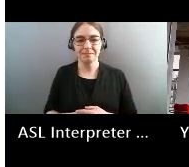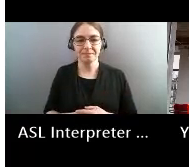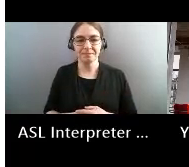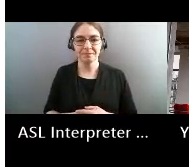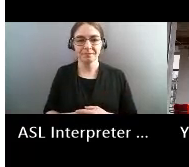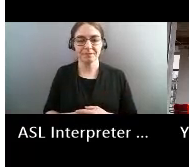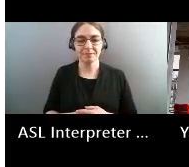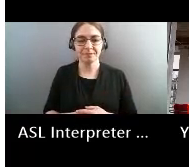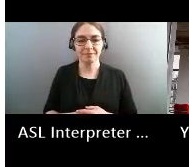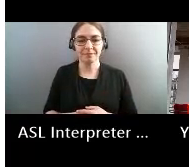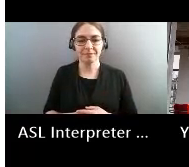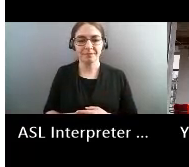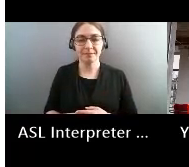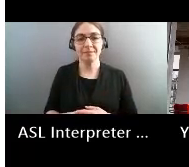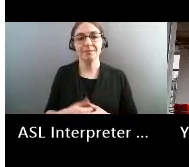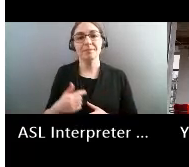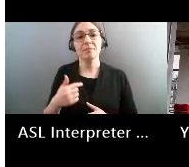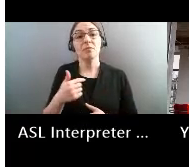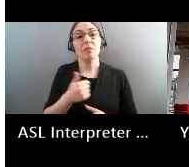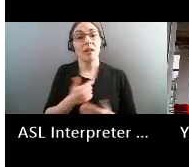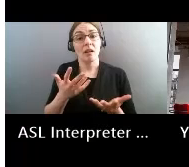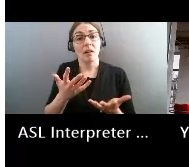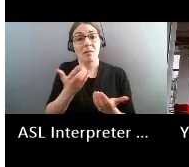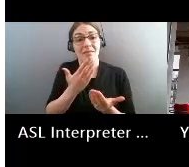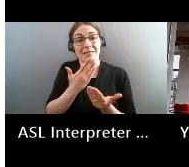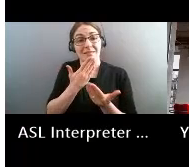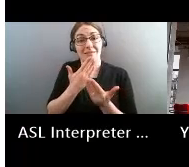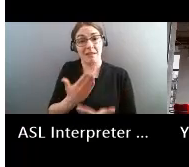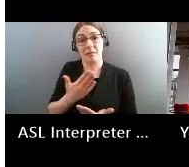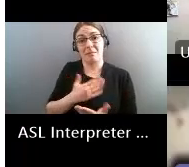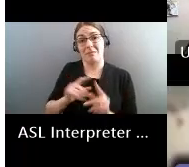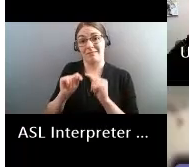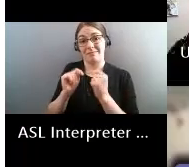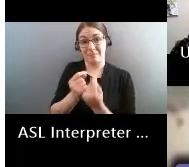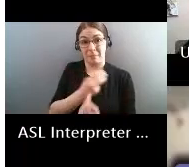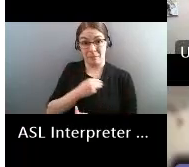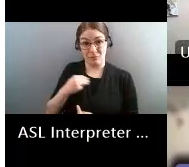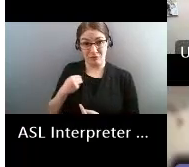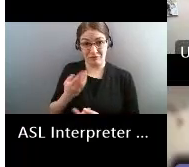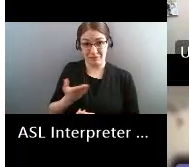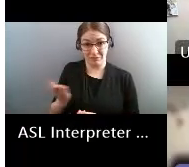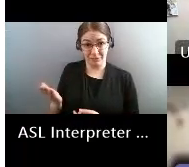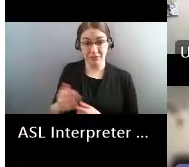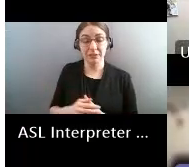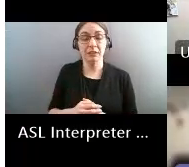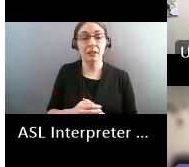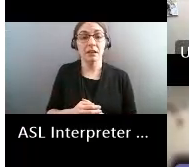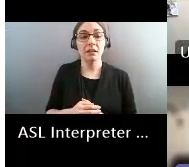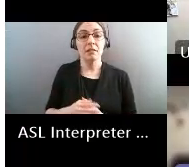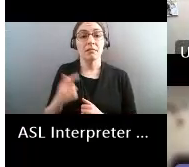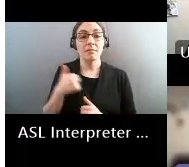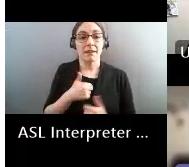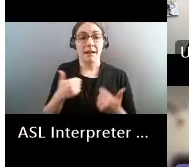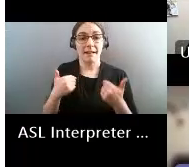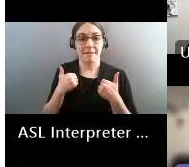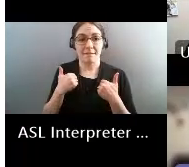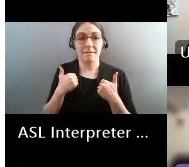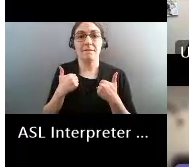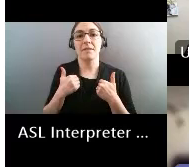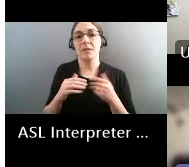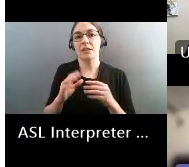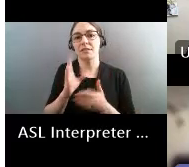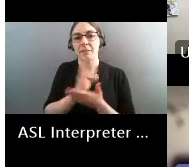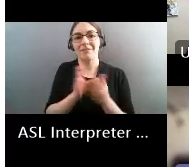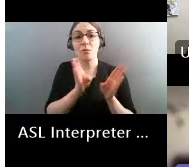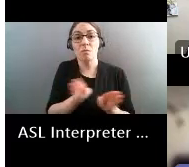to say thank you to my team members. We have part of the organizers, we